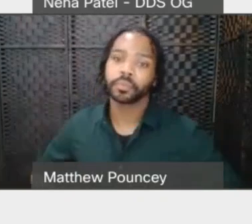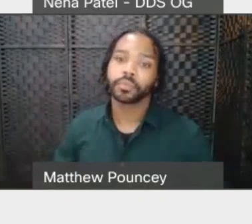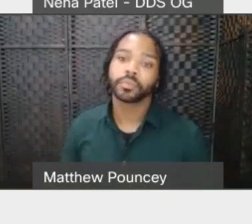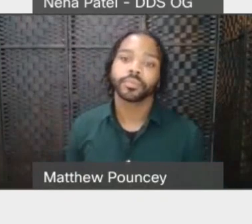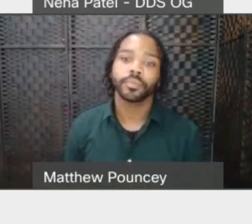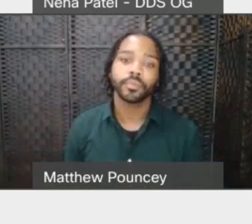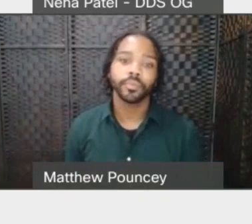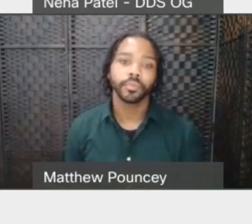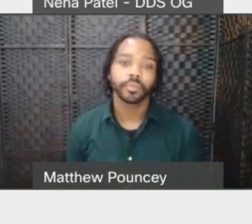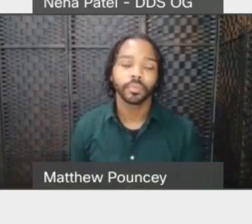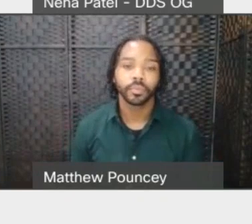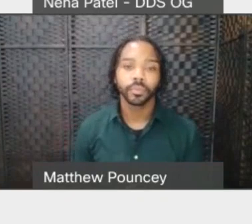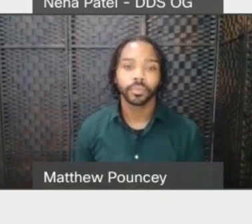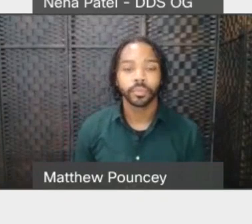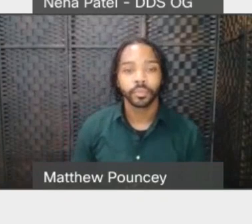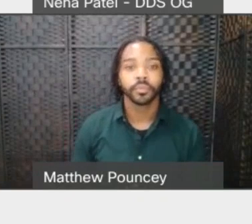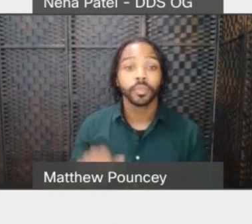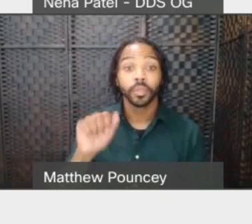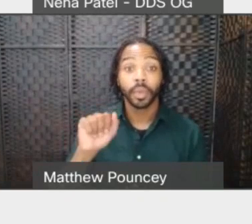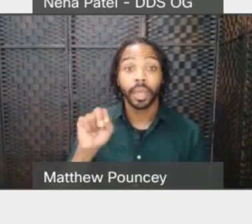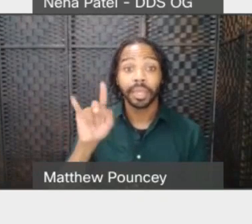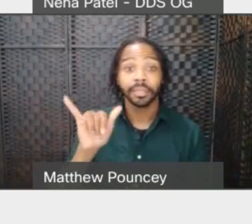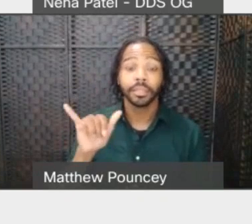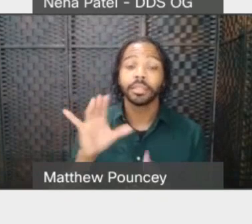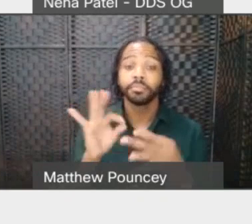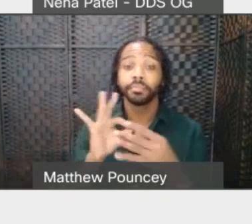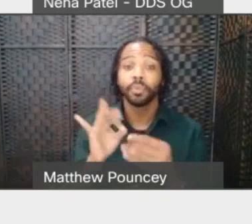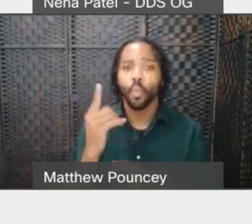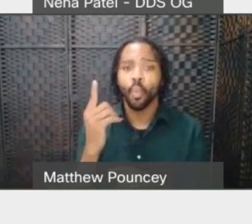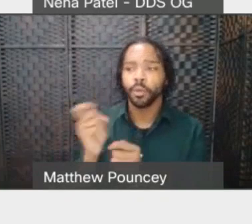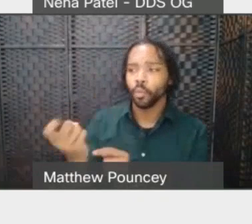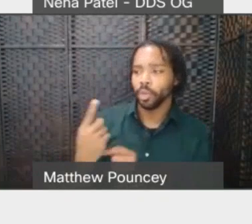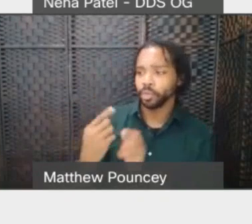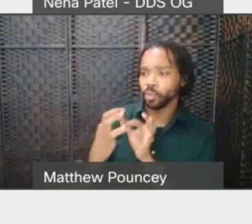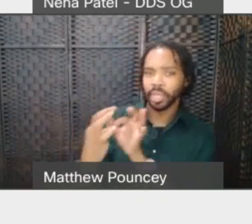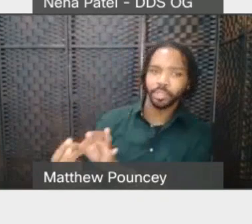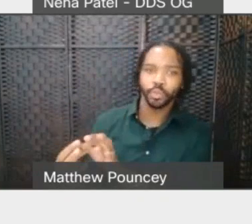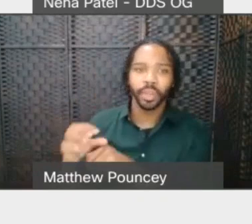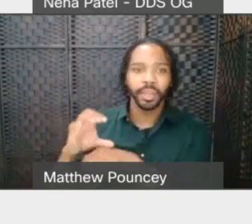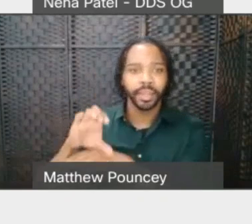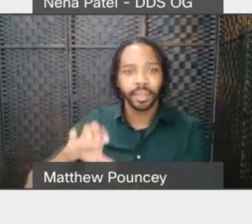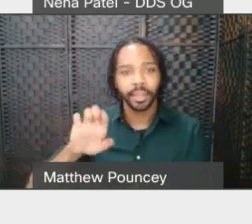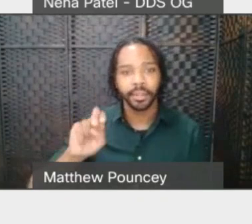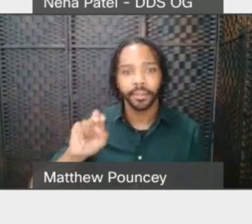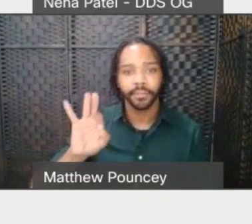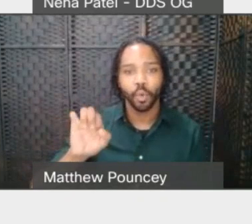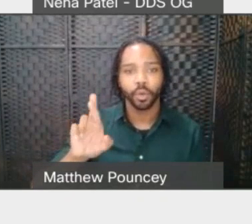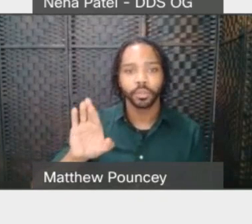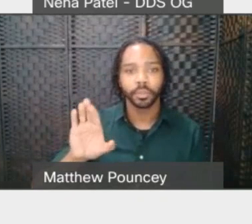related to enforcement is, what is the consequence to a provider if an